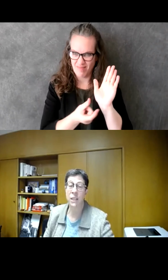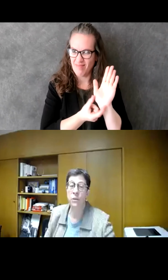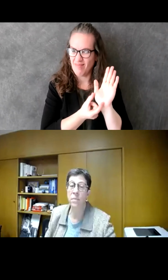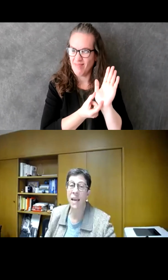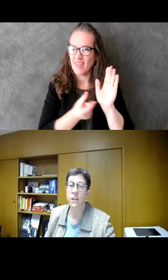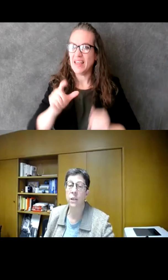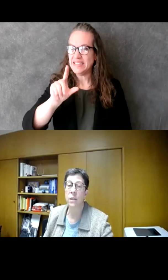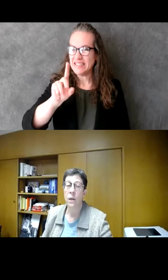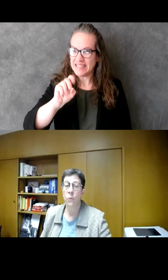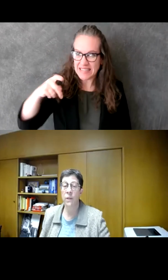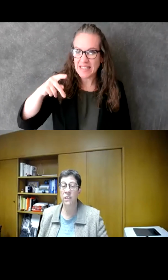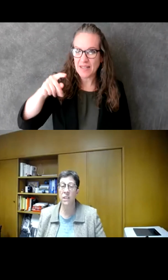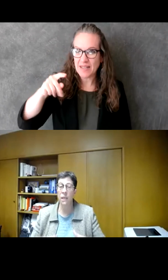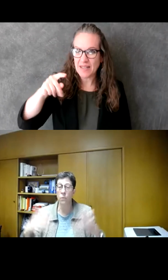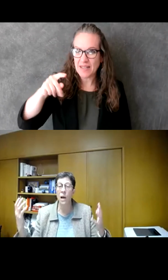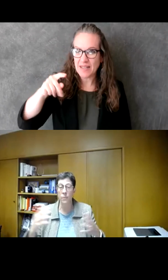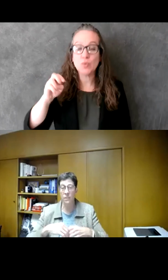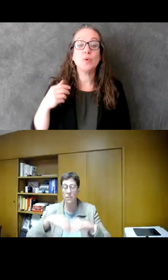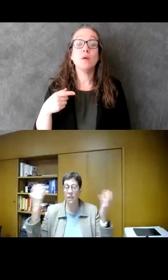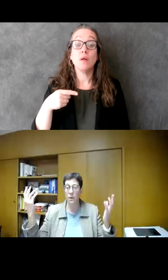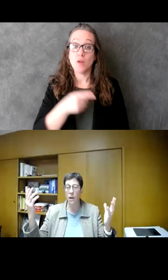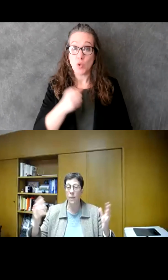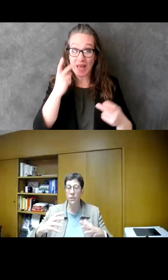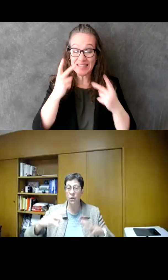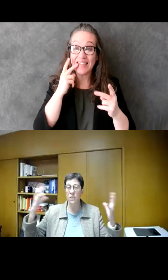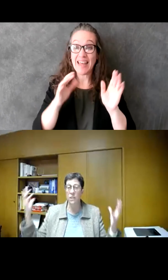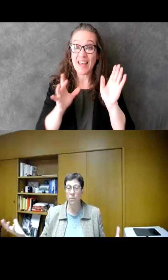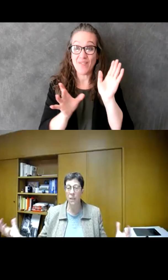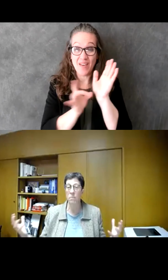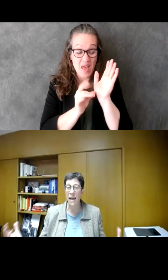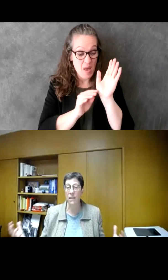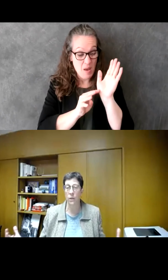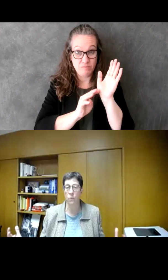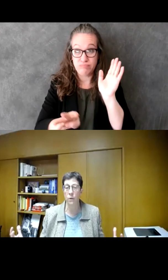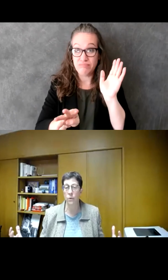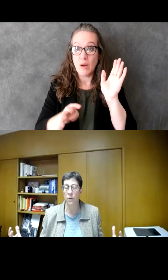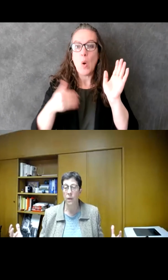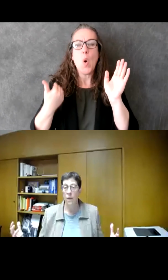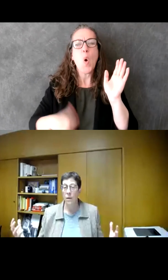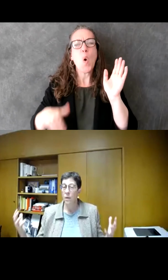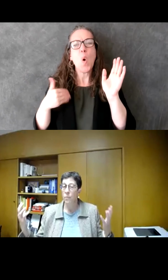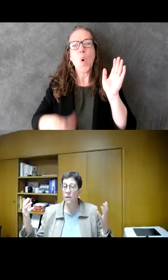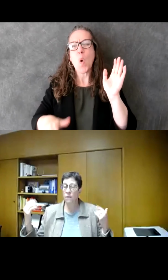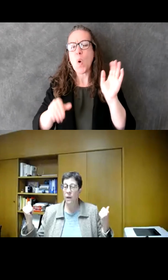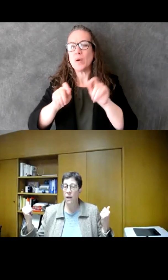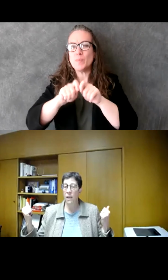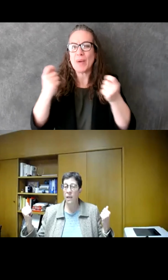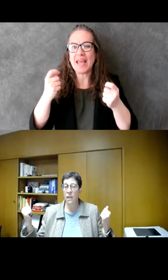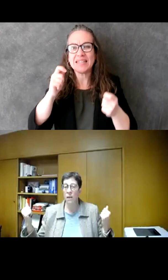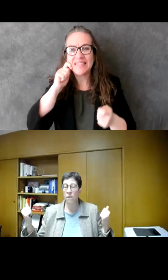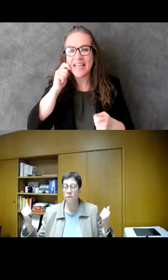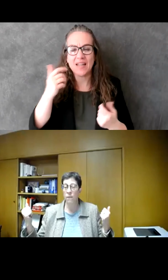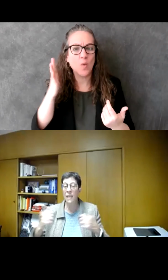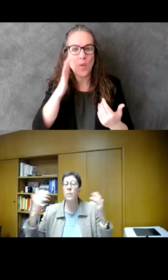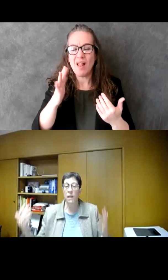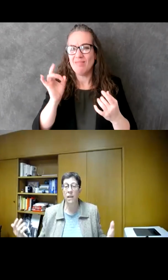injury. And you can imagine when this thing erupts, the skin erupts, you're going to see a really bad looking wound. But